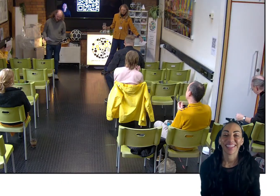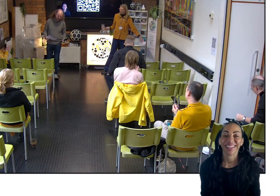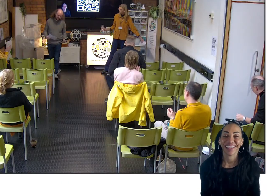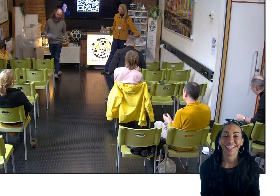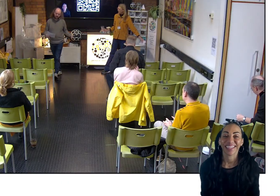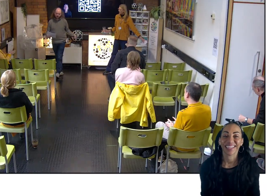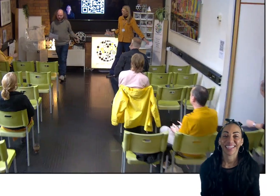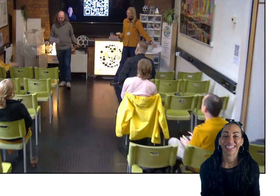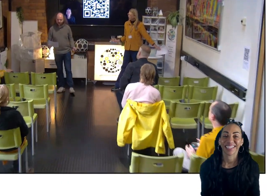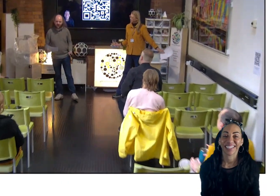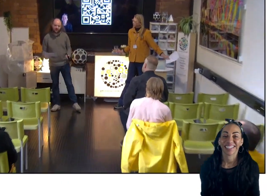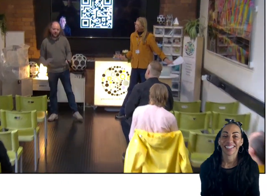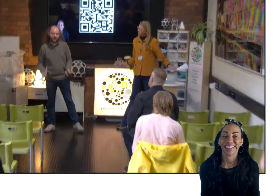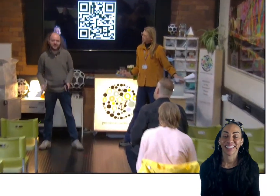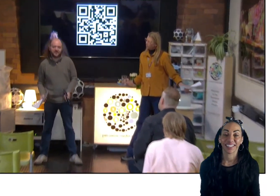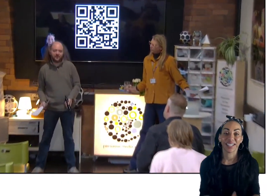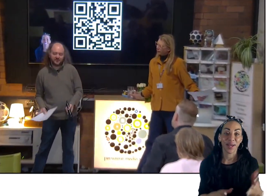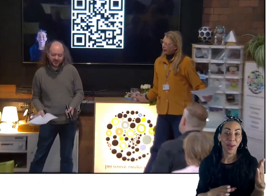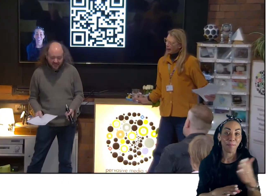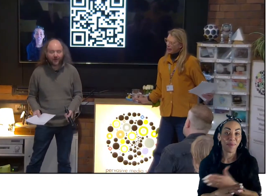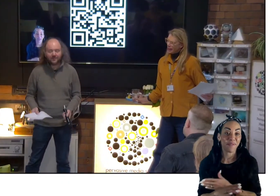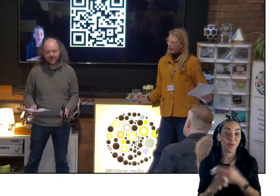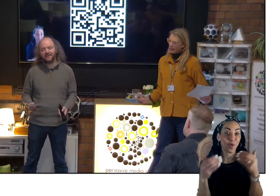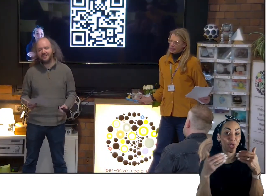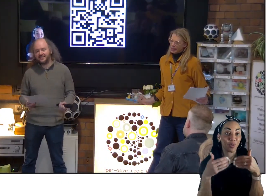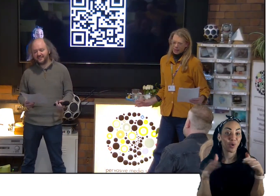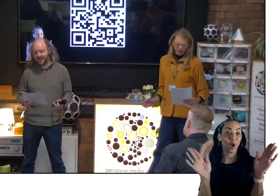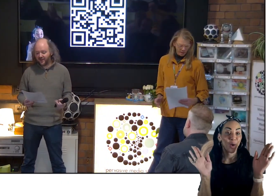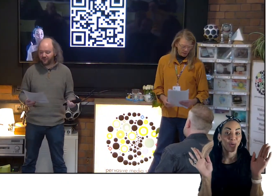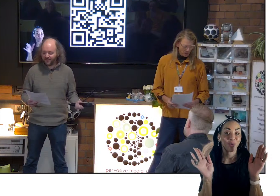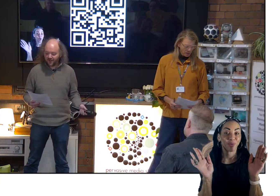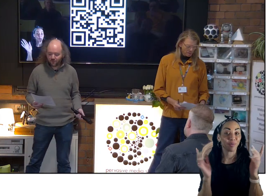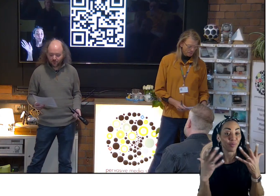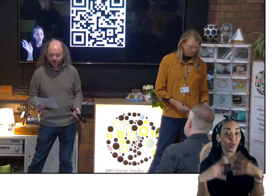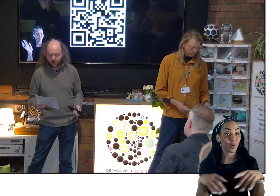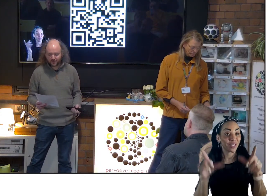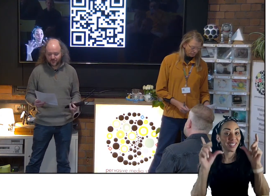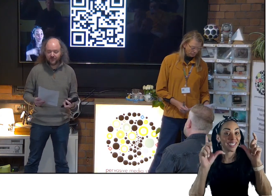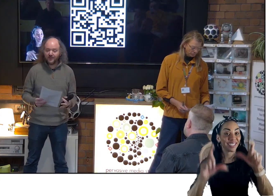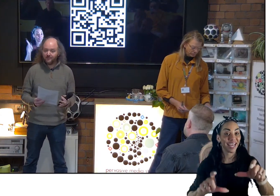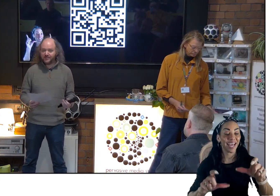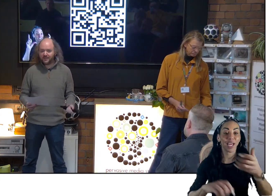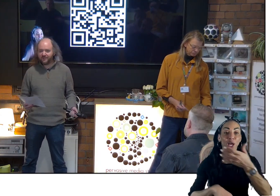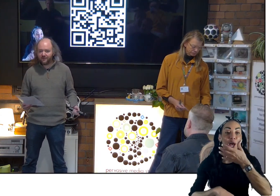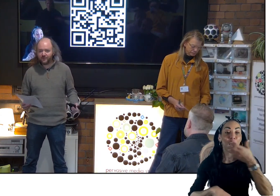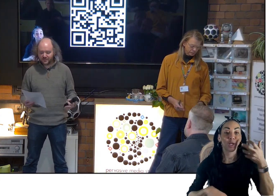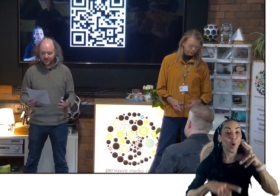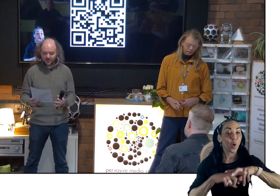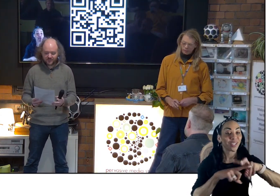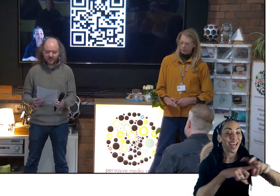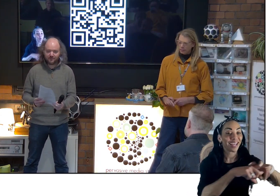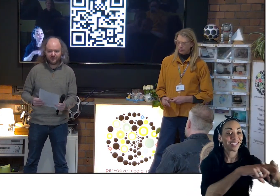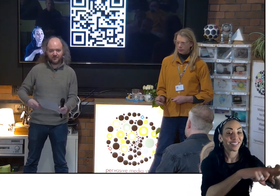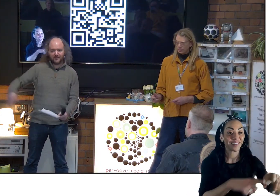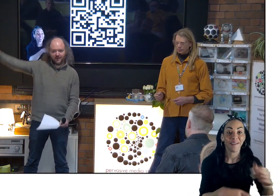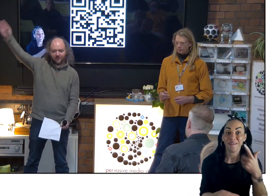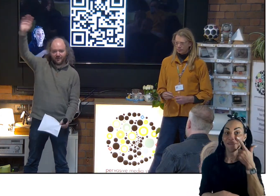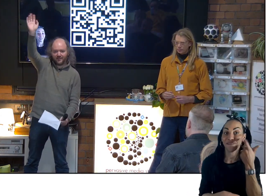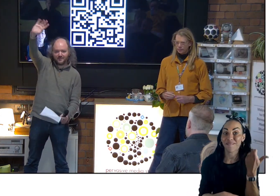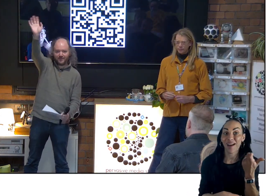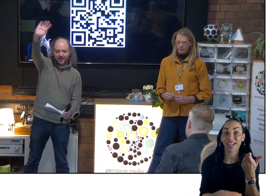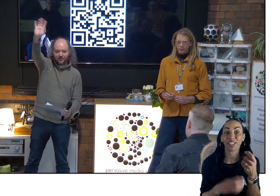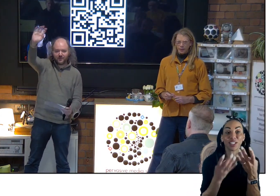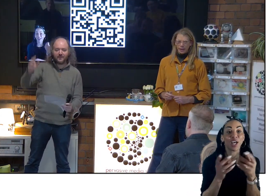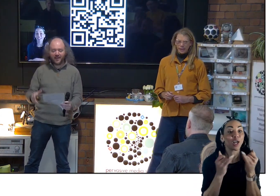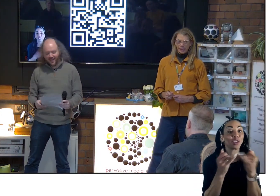All right, just before you all go, if you do want to stick around in Hot Desk today or find out more about what we do, please come find one of the studio team. Right